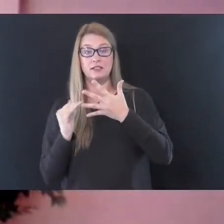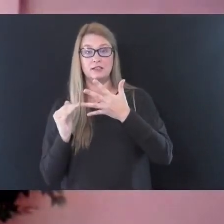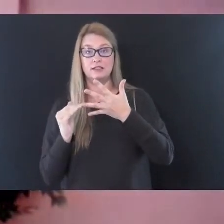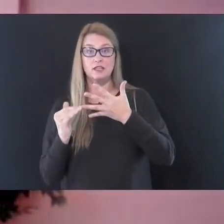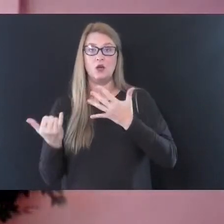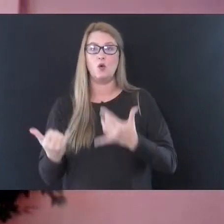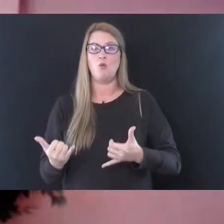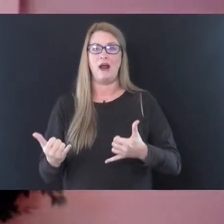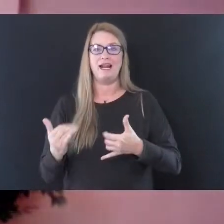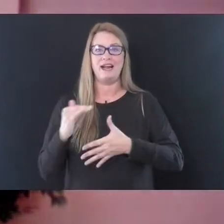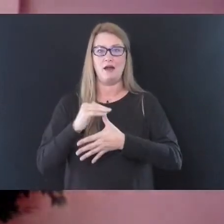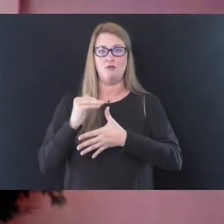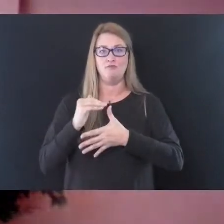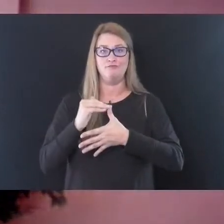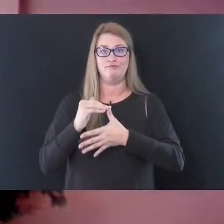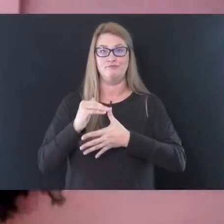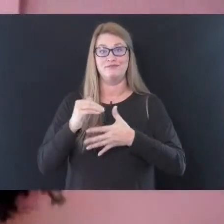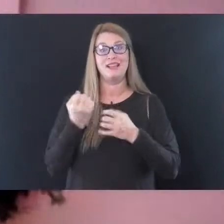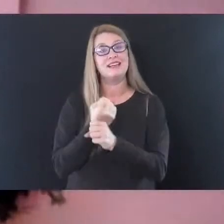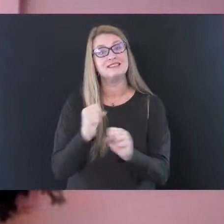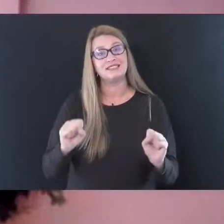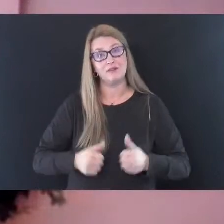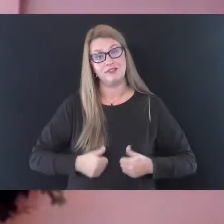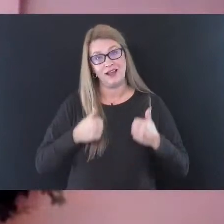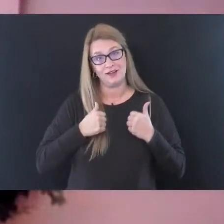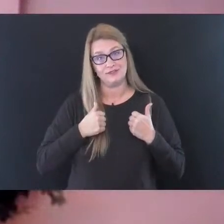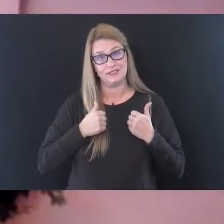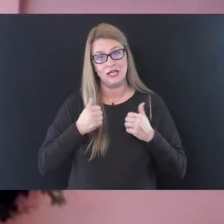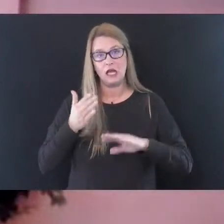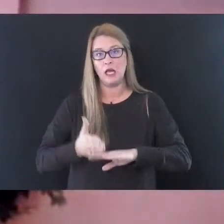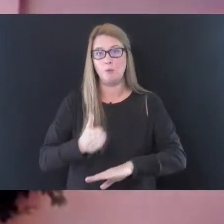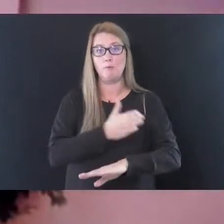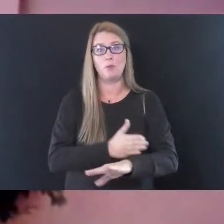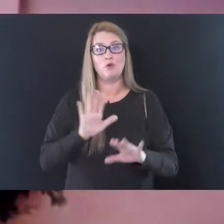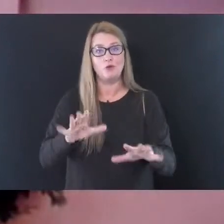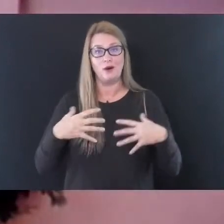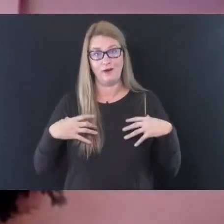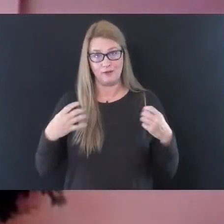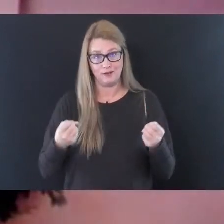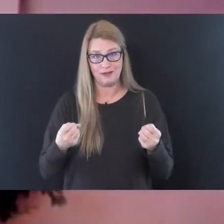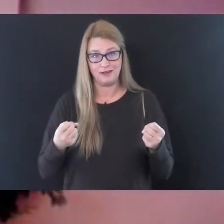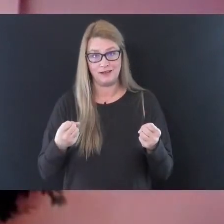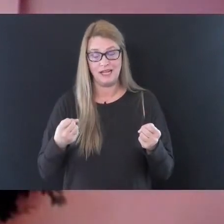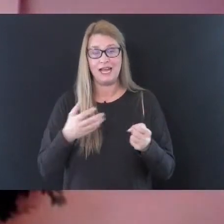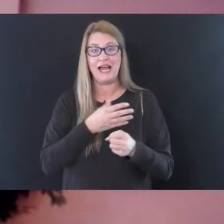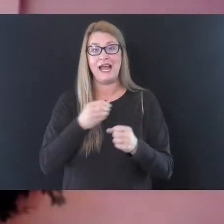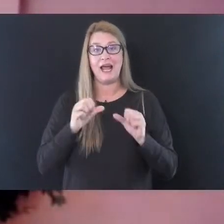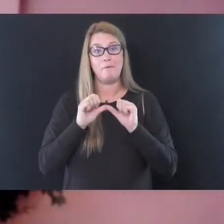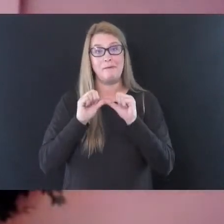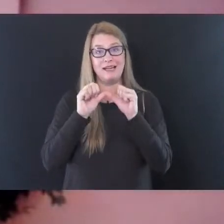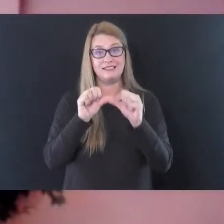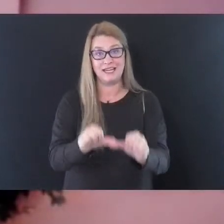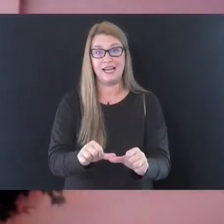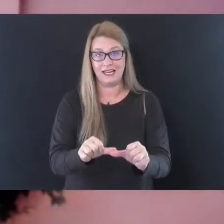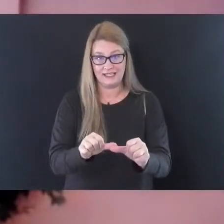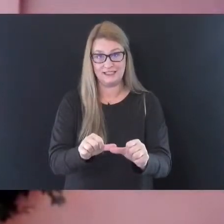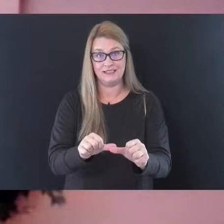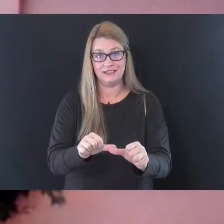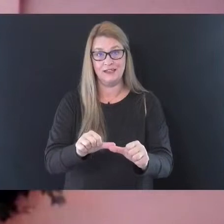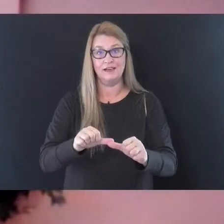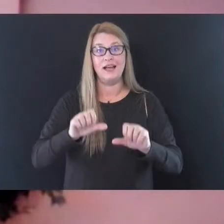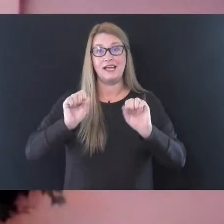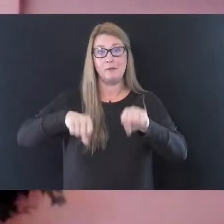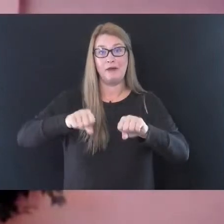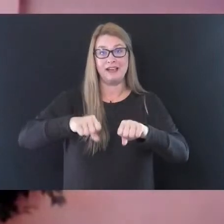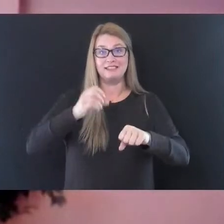priority is to save lives and improve well-being, as well as maintain capacity and function of